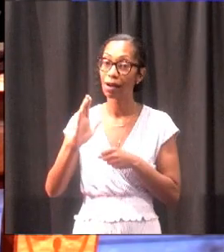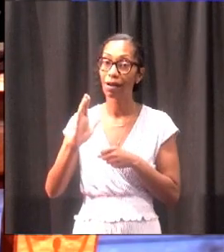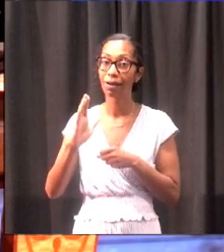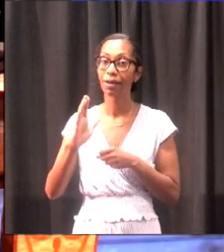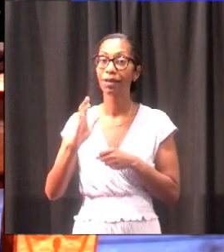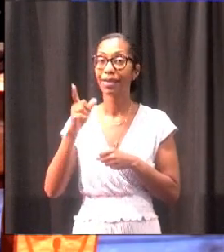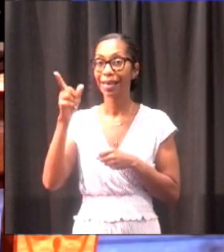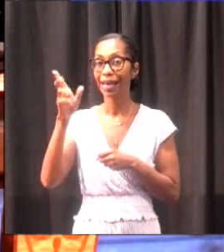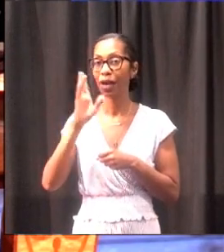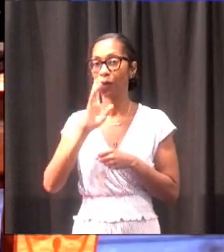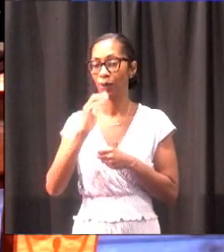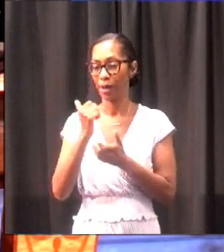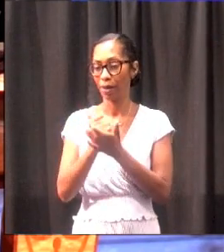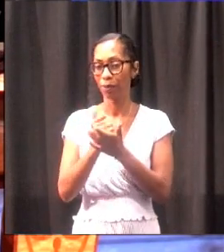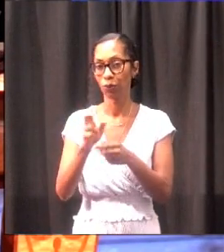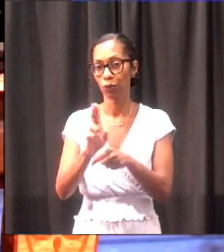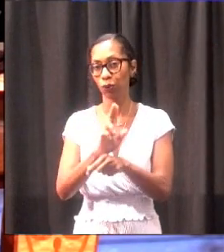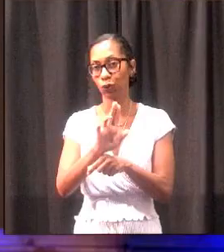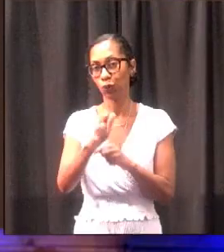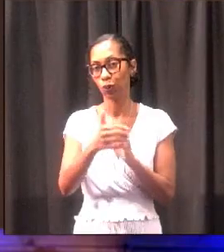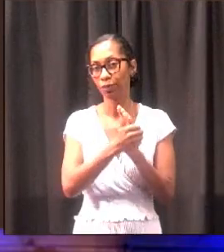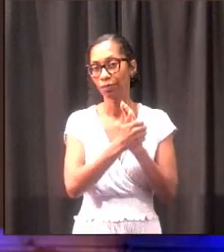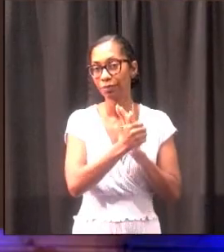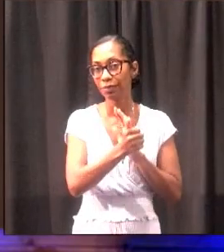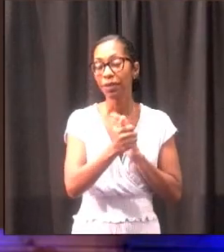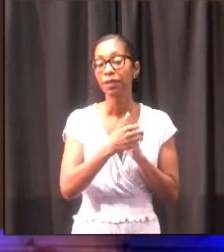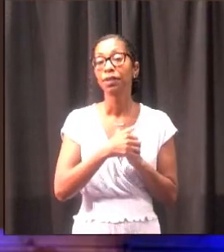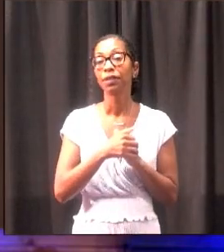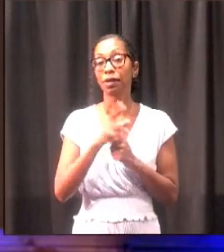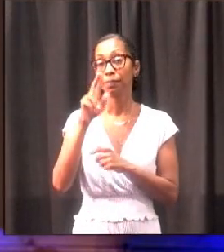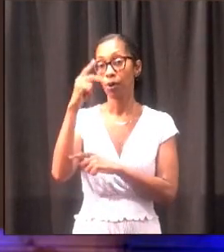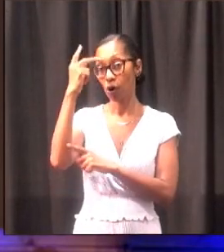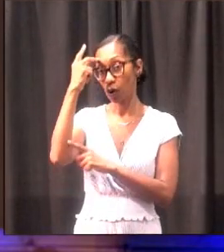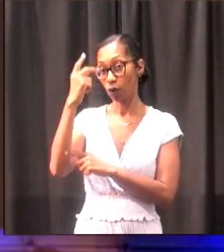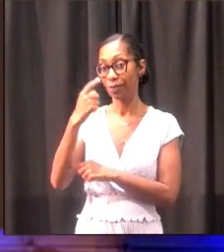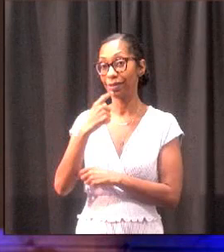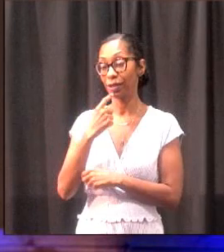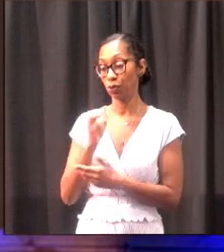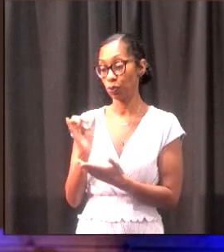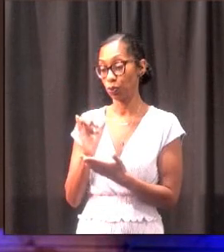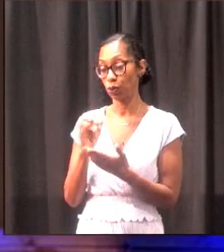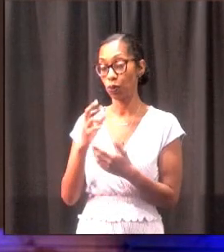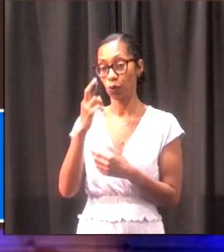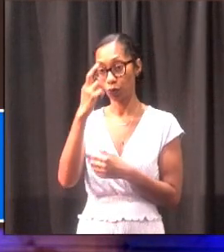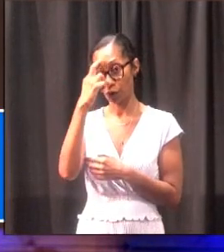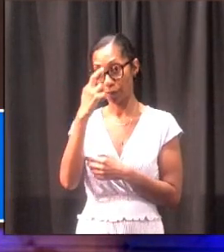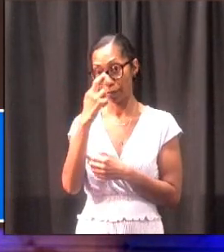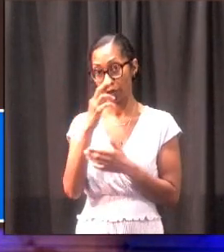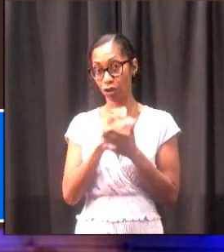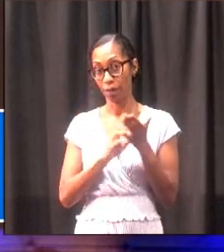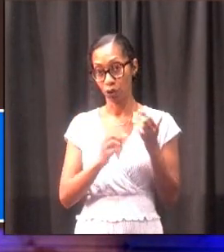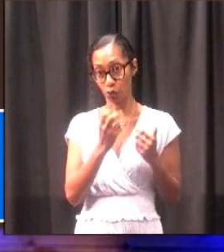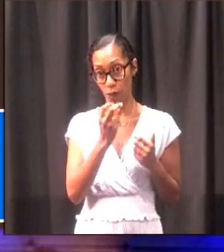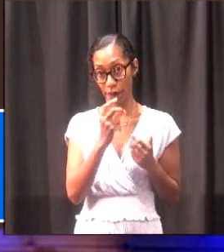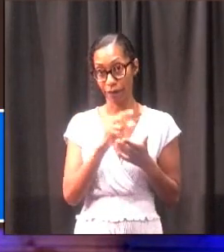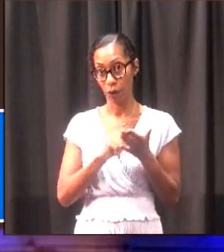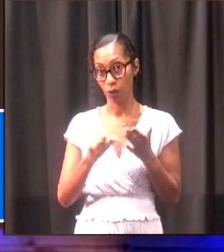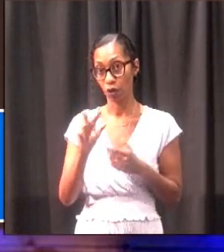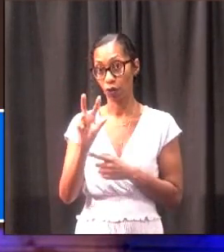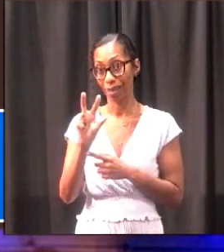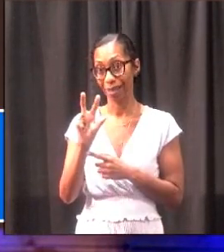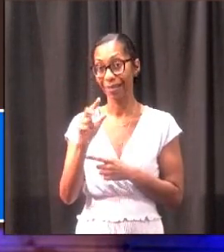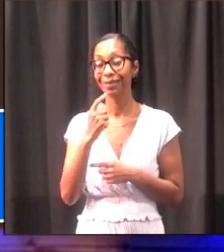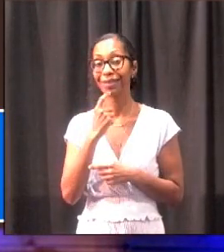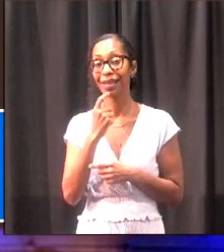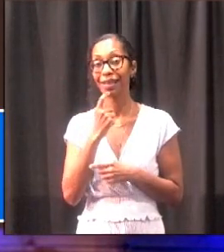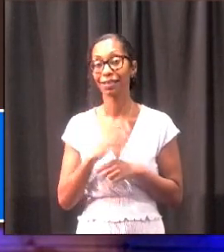Lord has placed in each of us. That is why Paul also says in Romans chapter 12, verse 3, he says, "For I say,